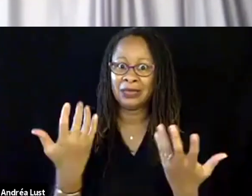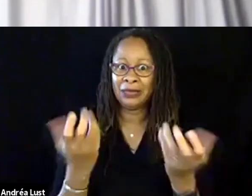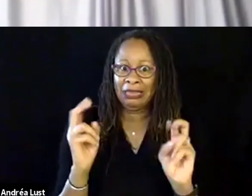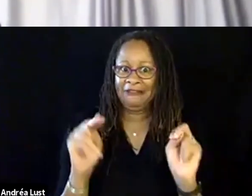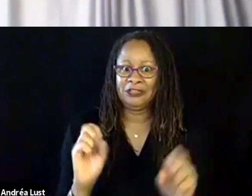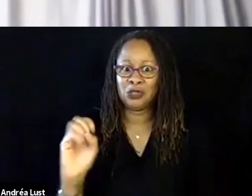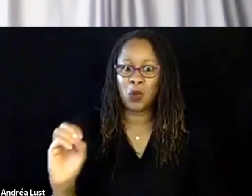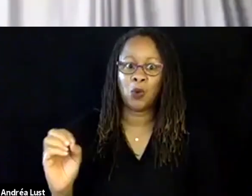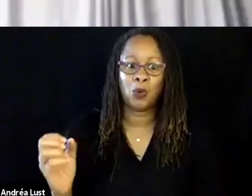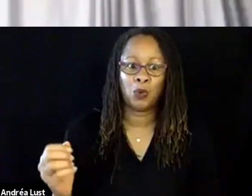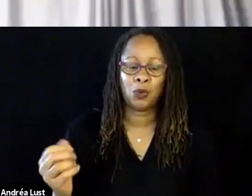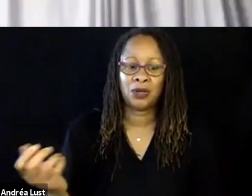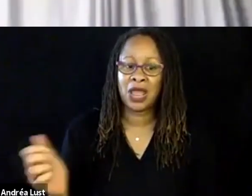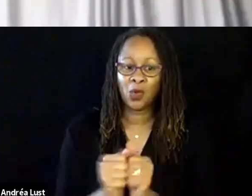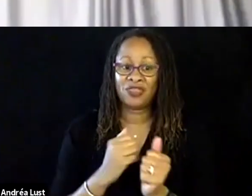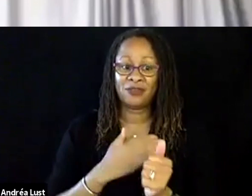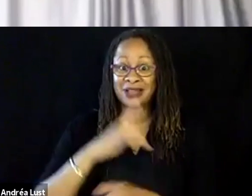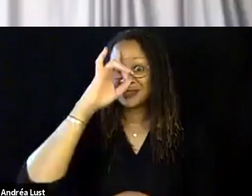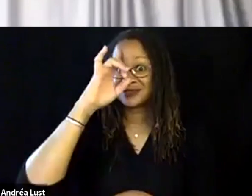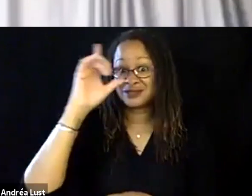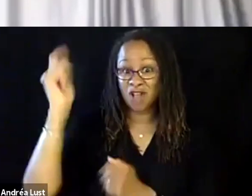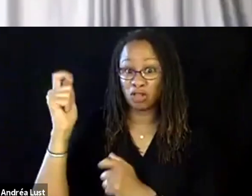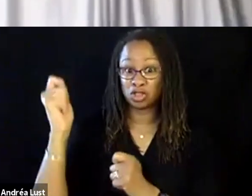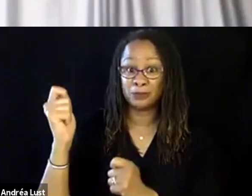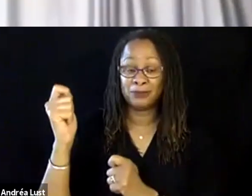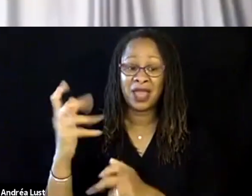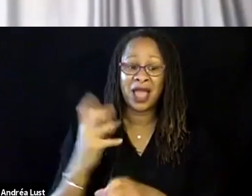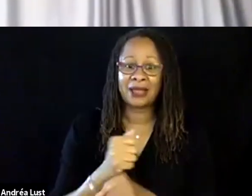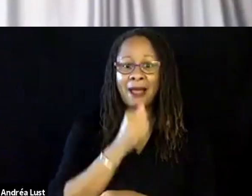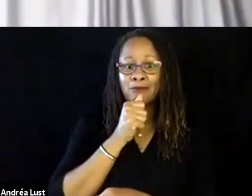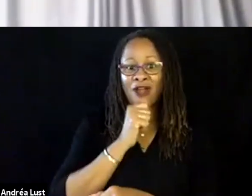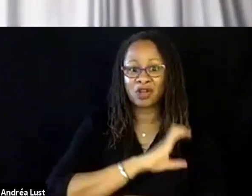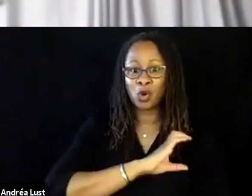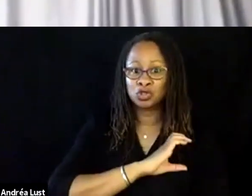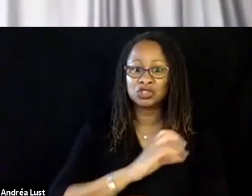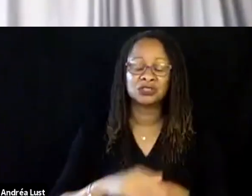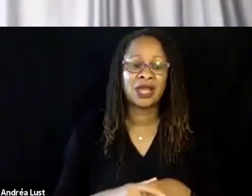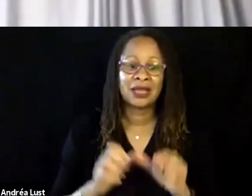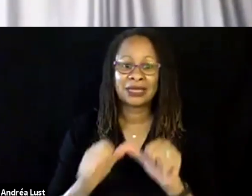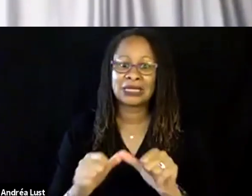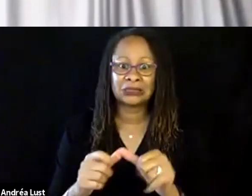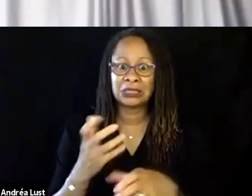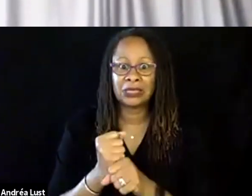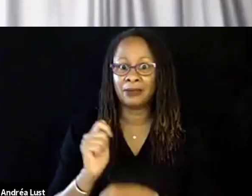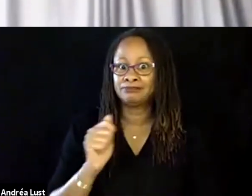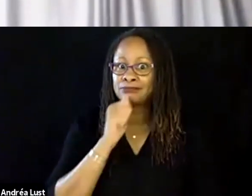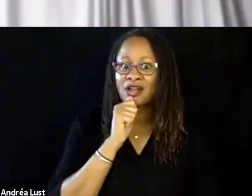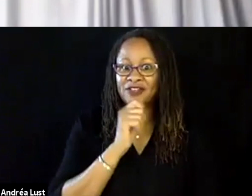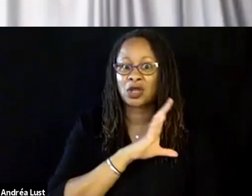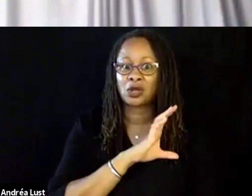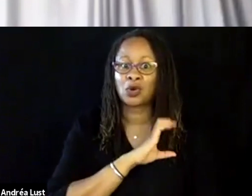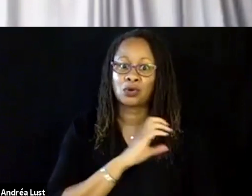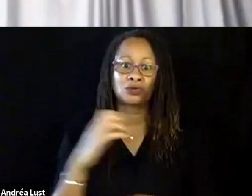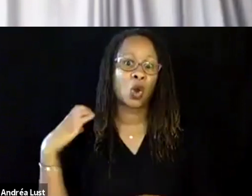you know, with my scholarship, I got private coaching and, you know, constantly get private coaching because there's no places that